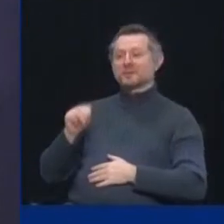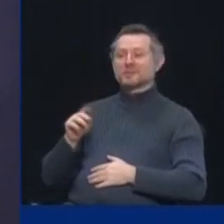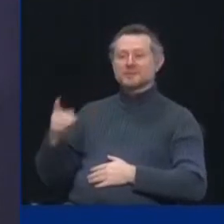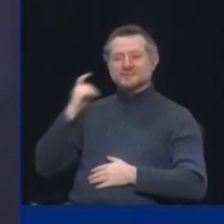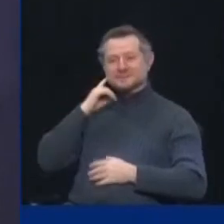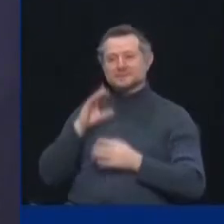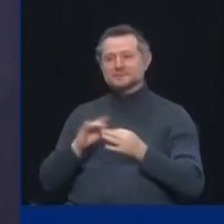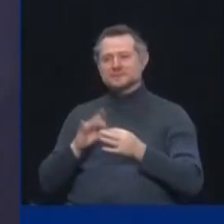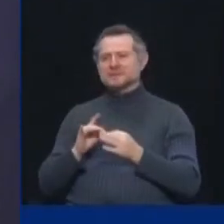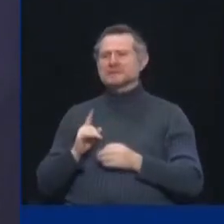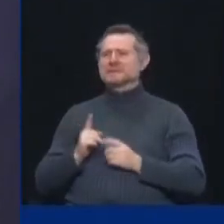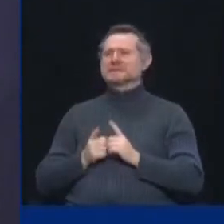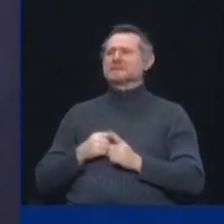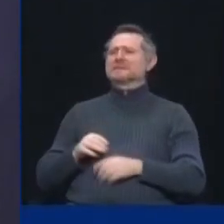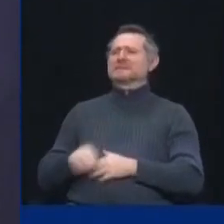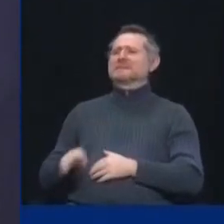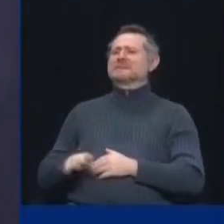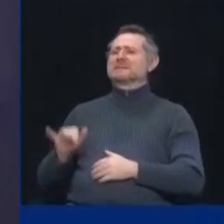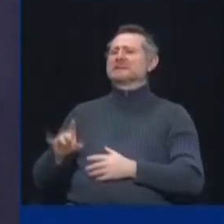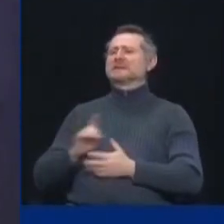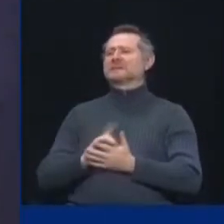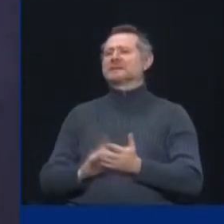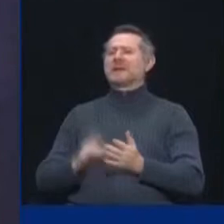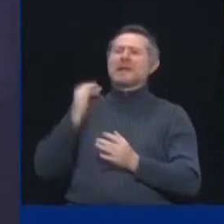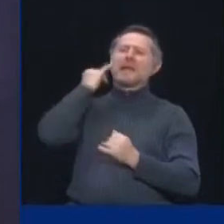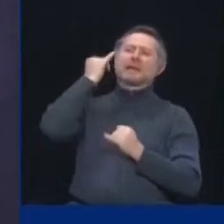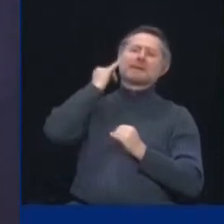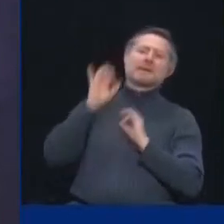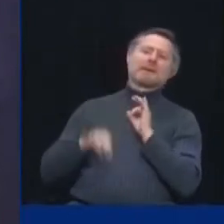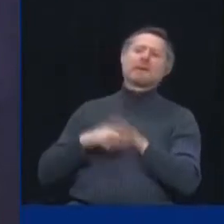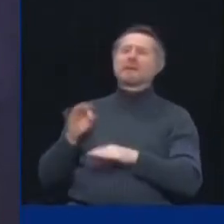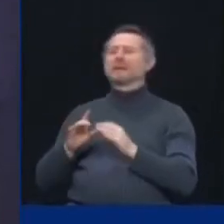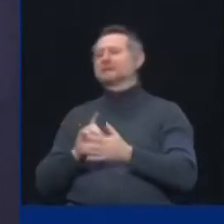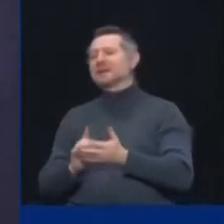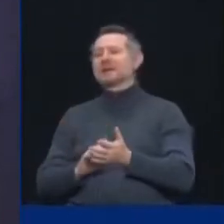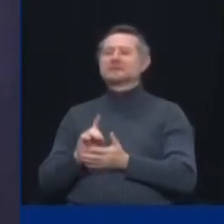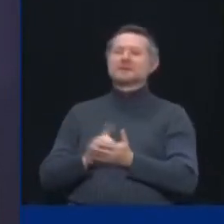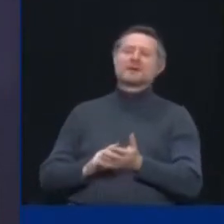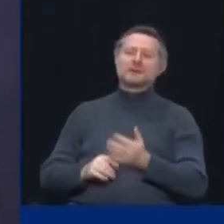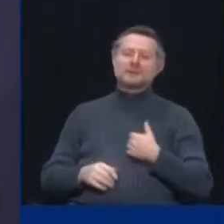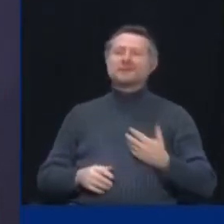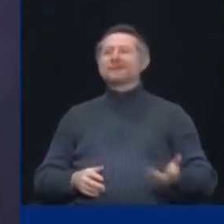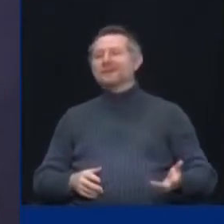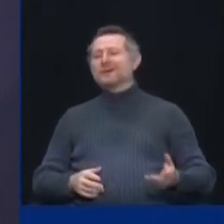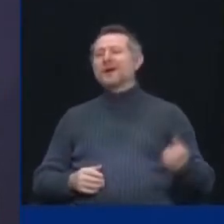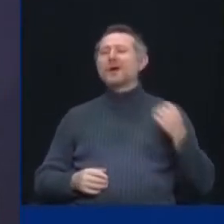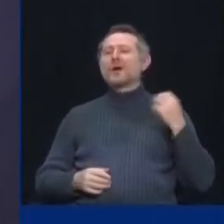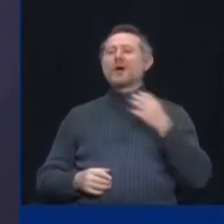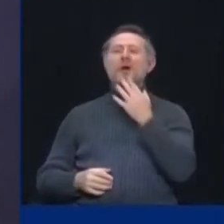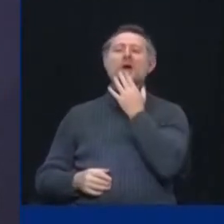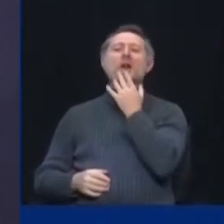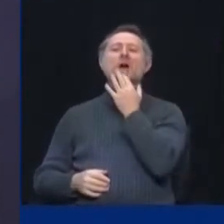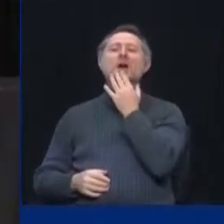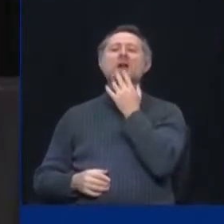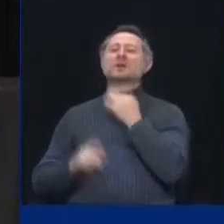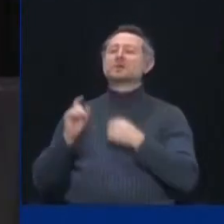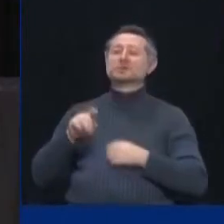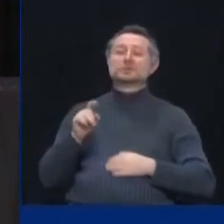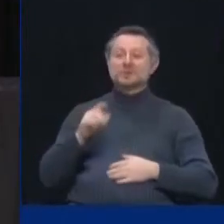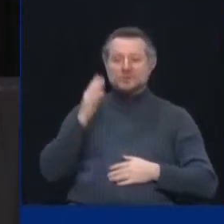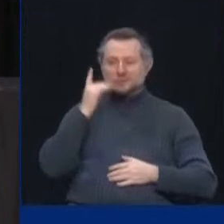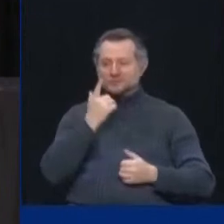design ideas for the station. He started showing me colors. How you get red,